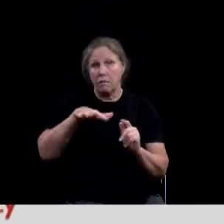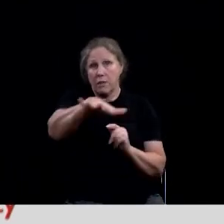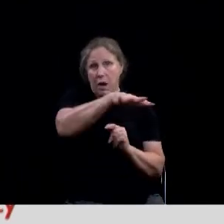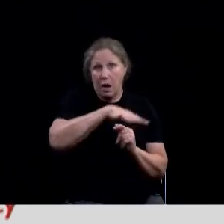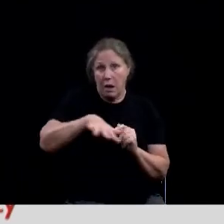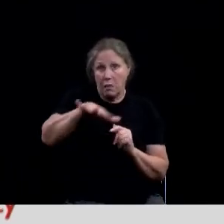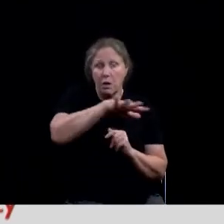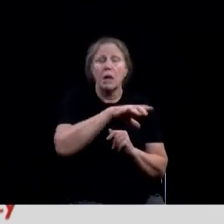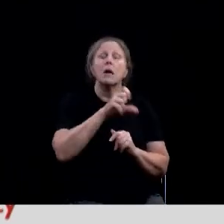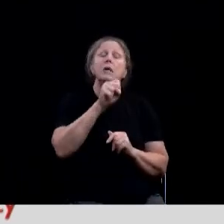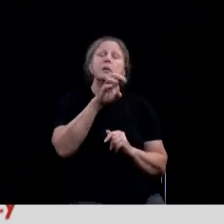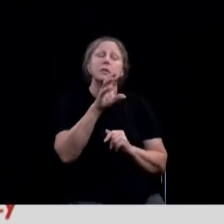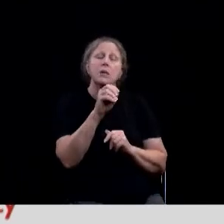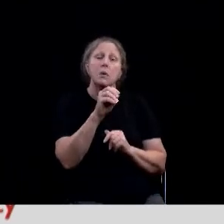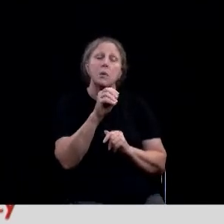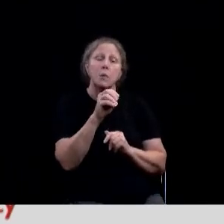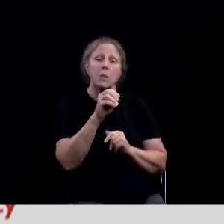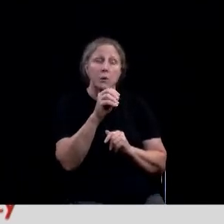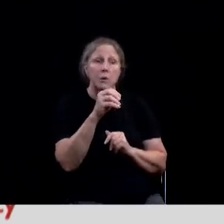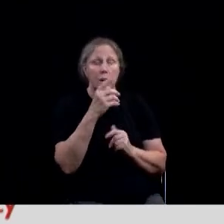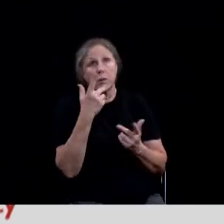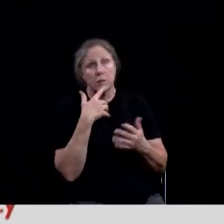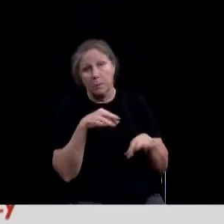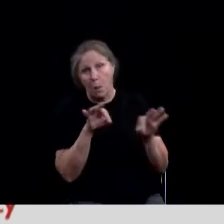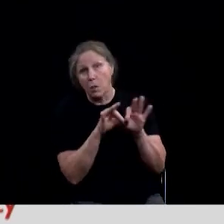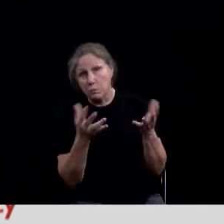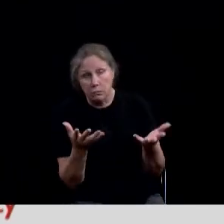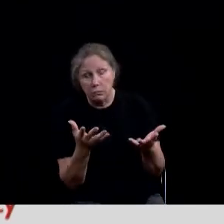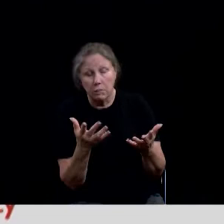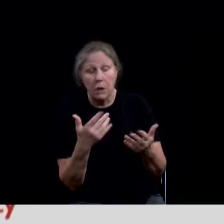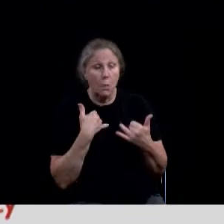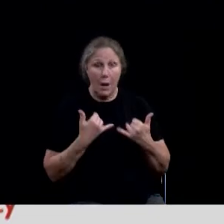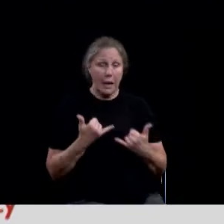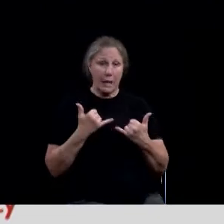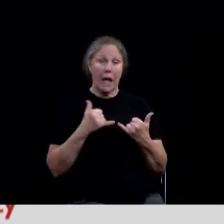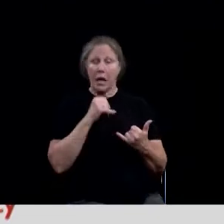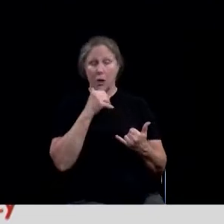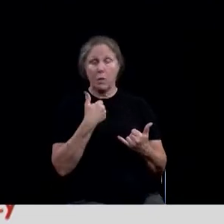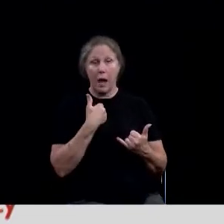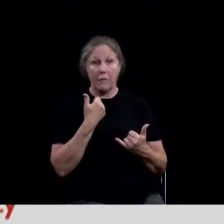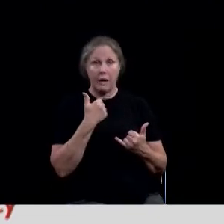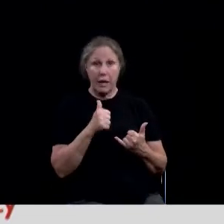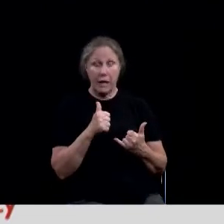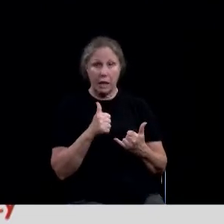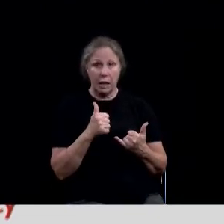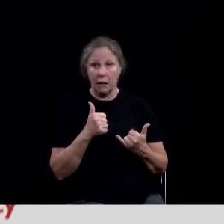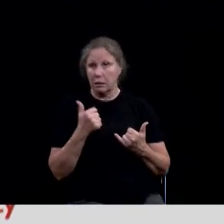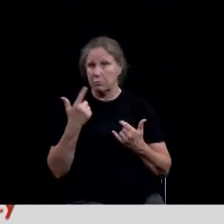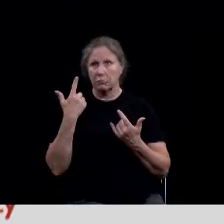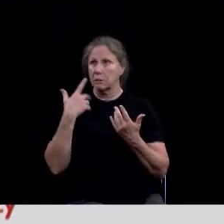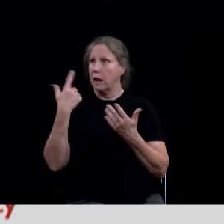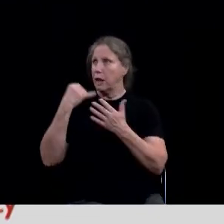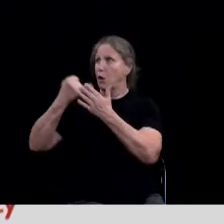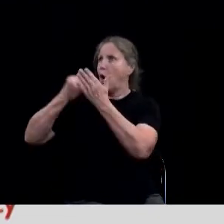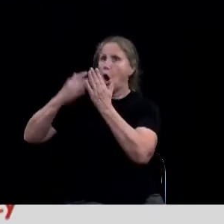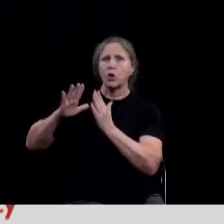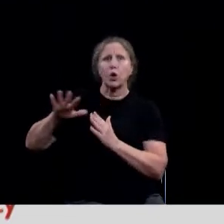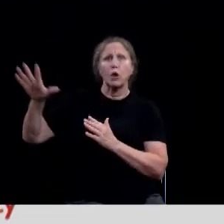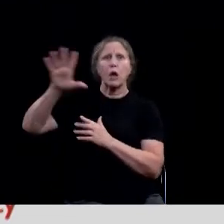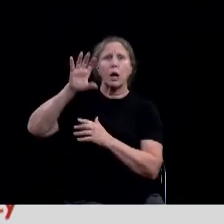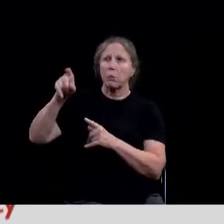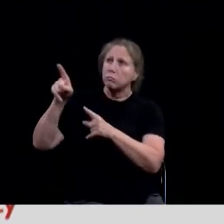as of right this minute, I don't have any architects of color, I don't think, with firms in the city. So